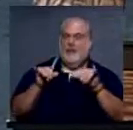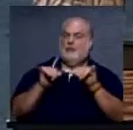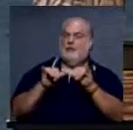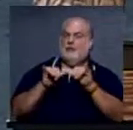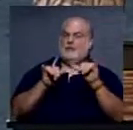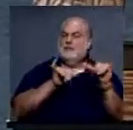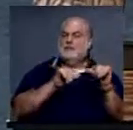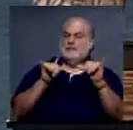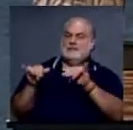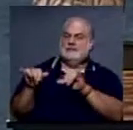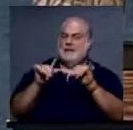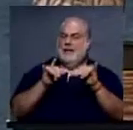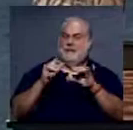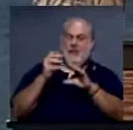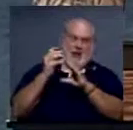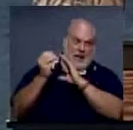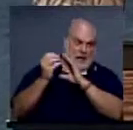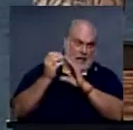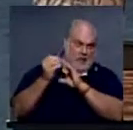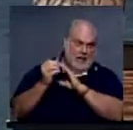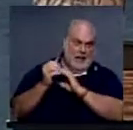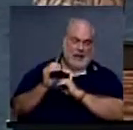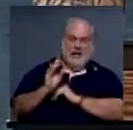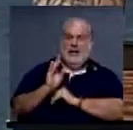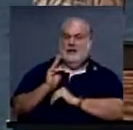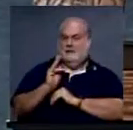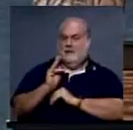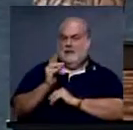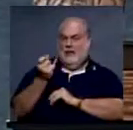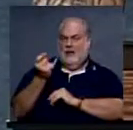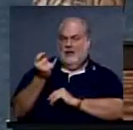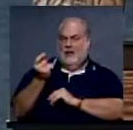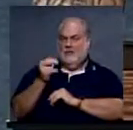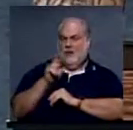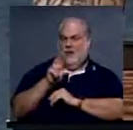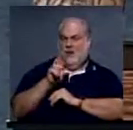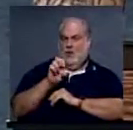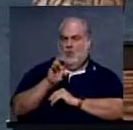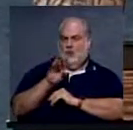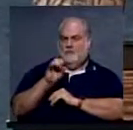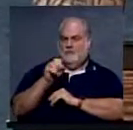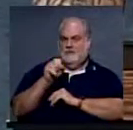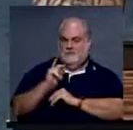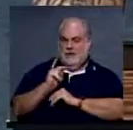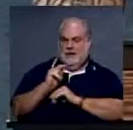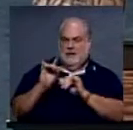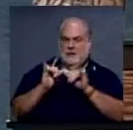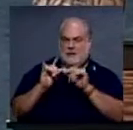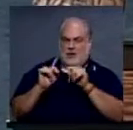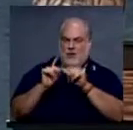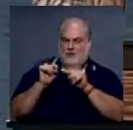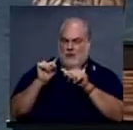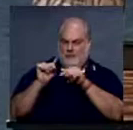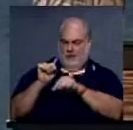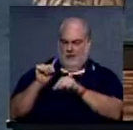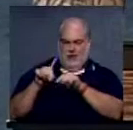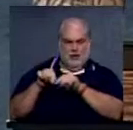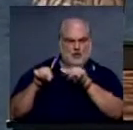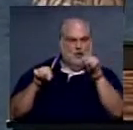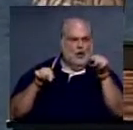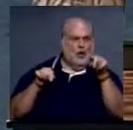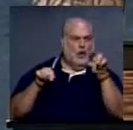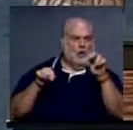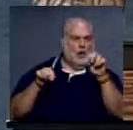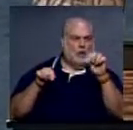levels externally at 1711 Rebsamen Park Road to recreate the distance of Mr. Roger Clark's house, which